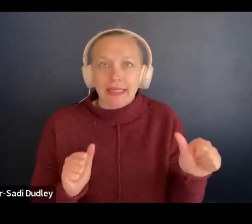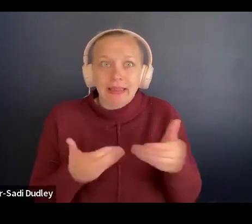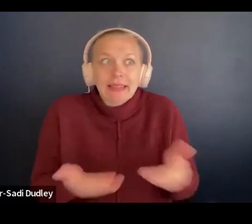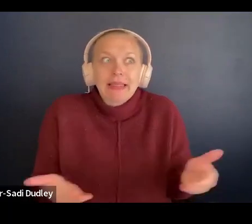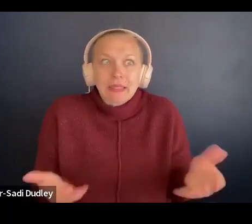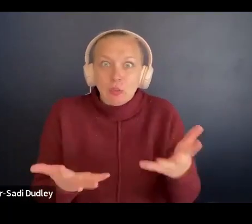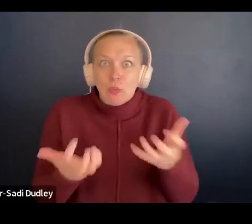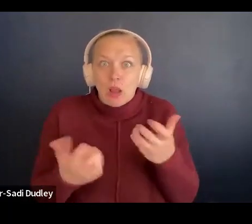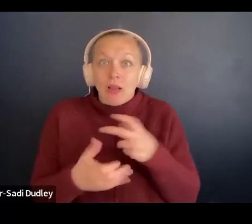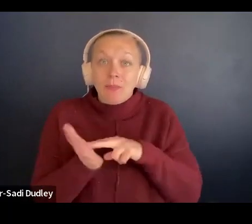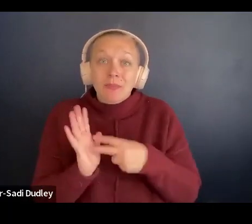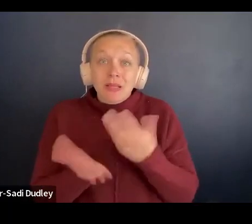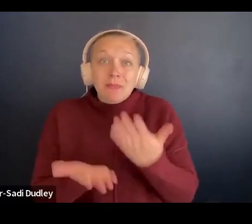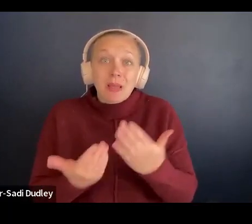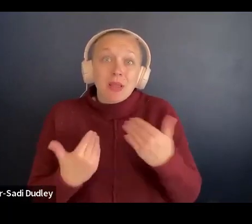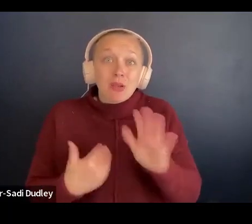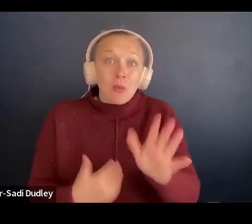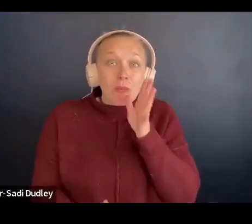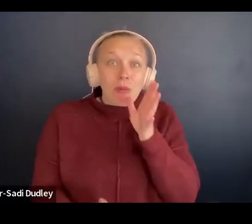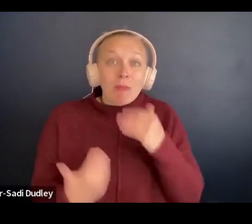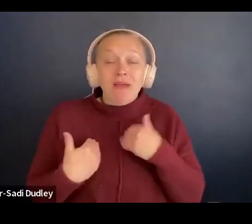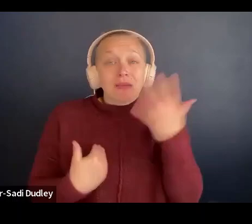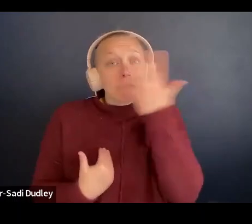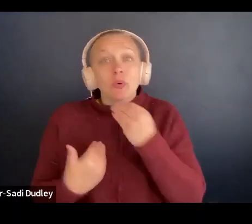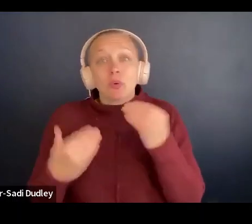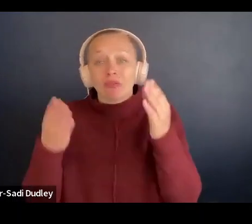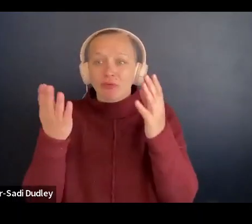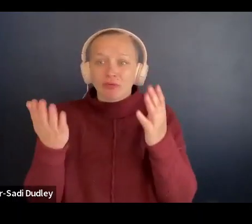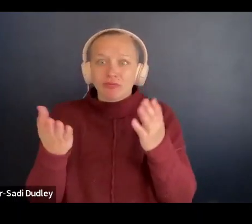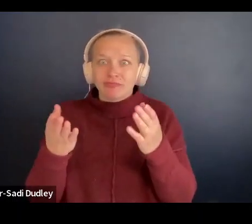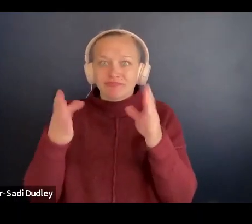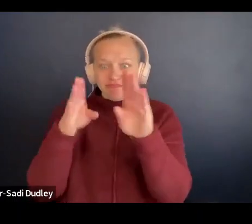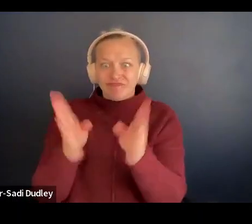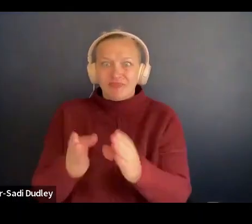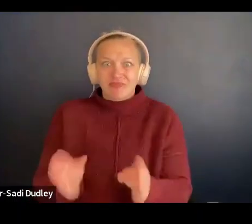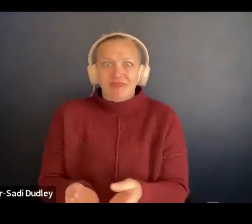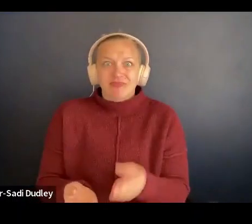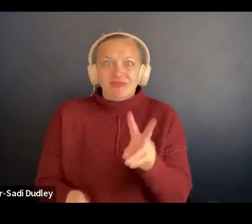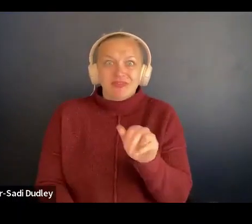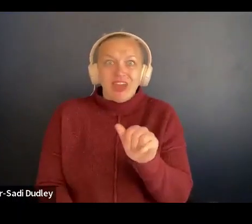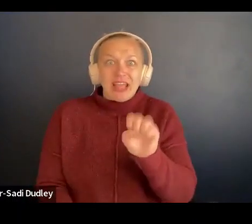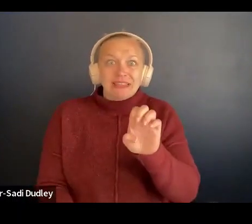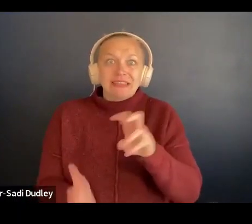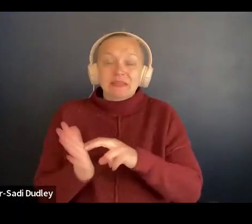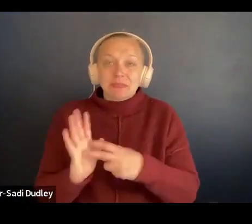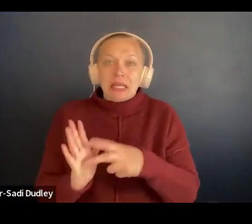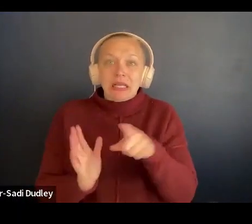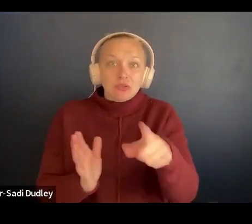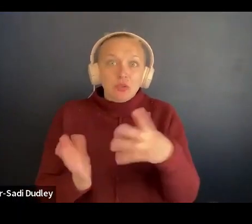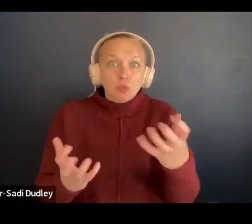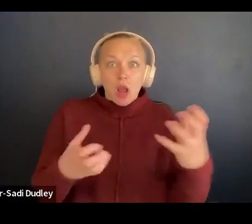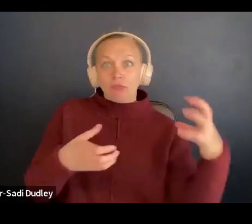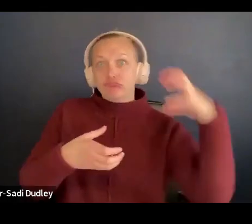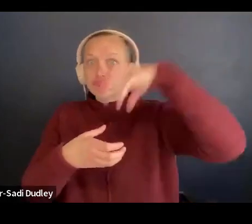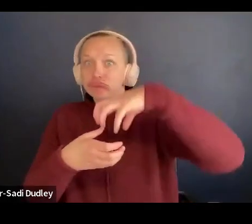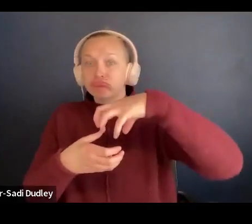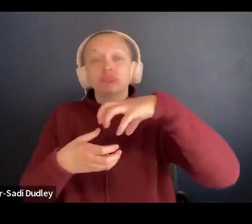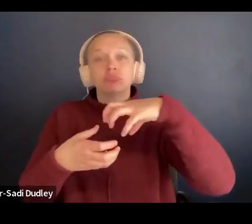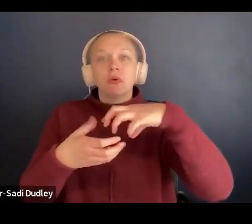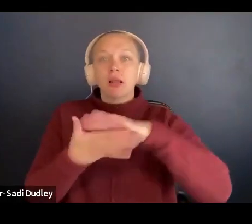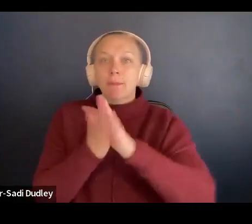home. I just always make sure people know if you're getting a casket from any place other than the funeral home, just remember